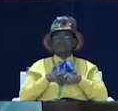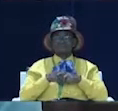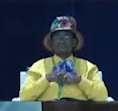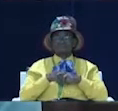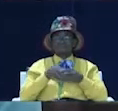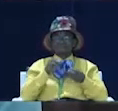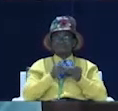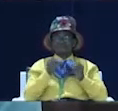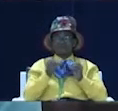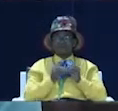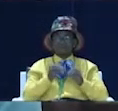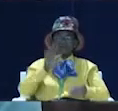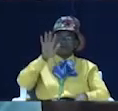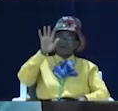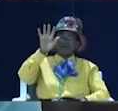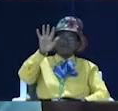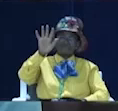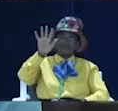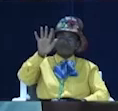Number